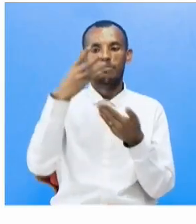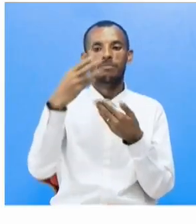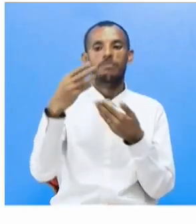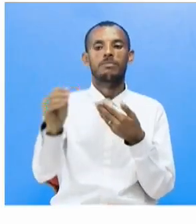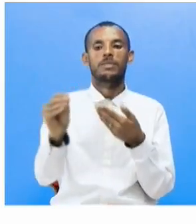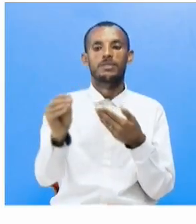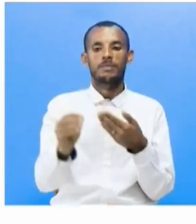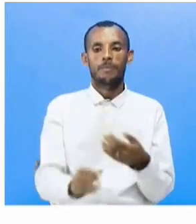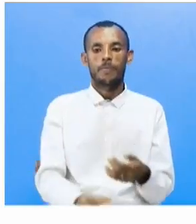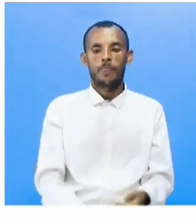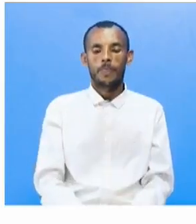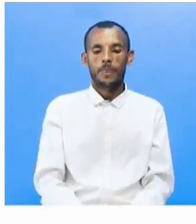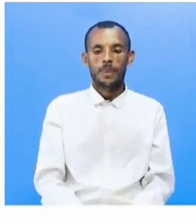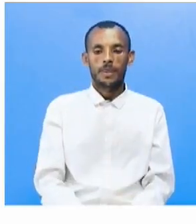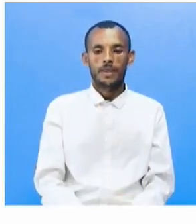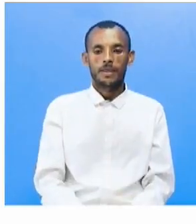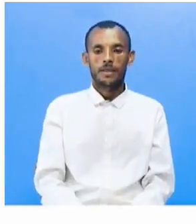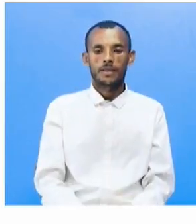at which